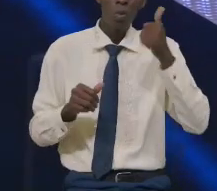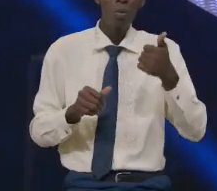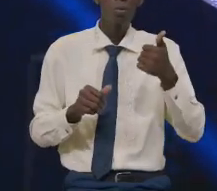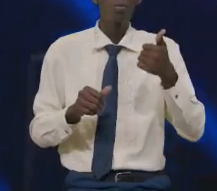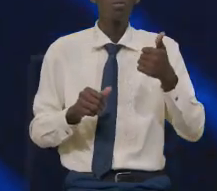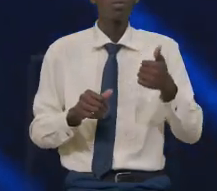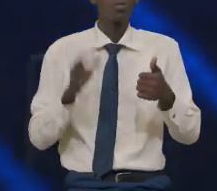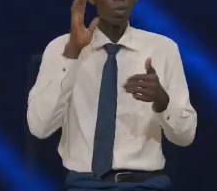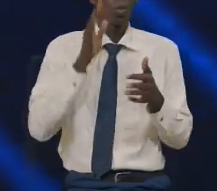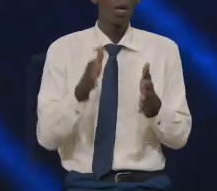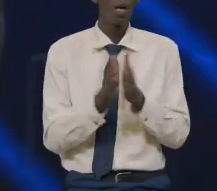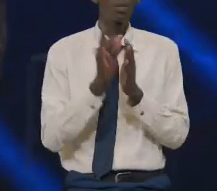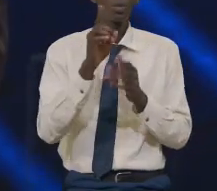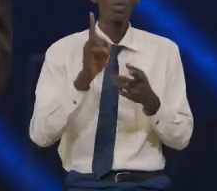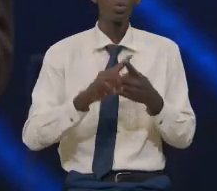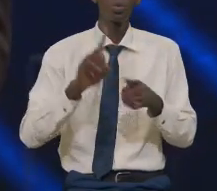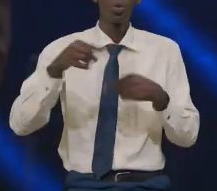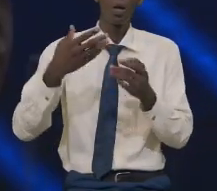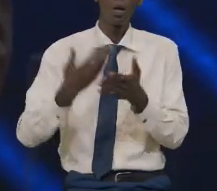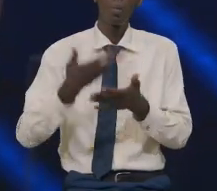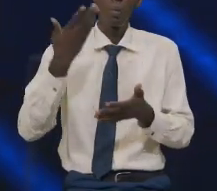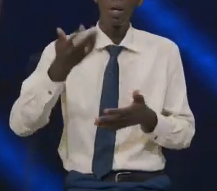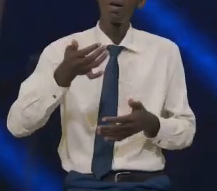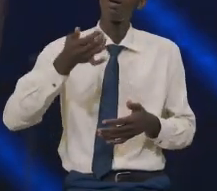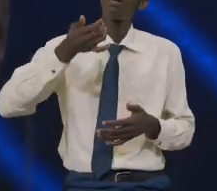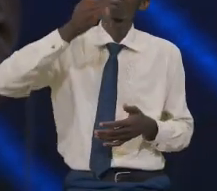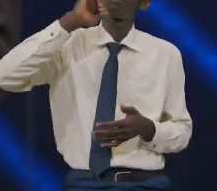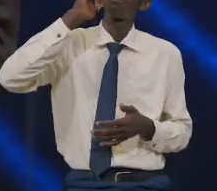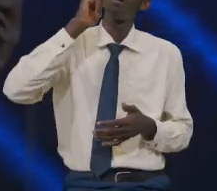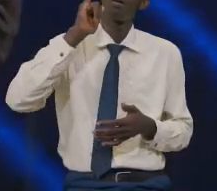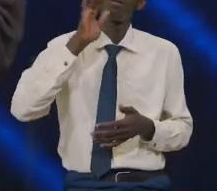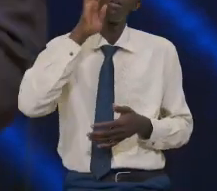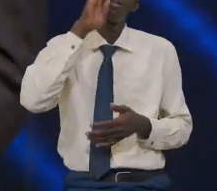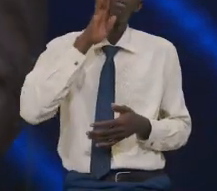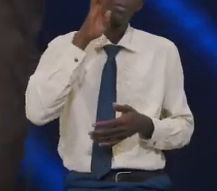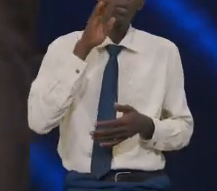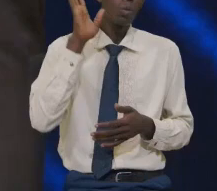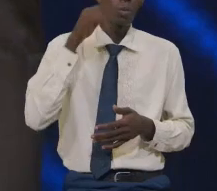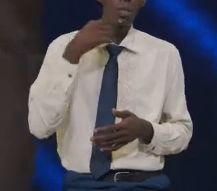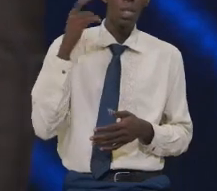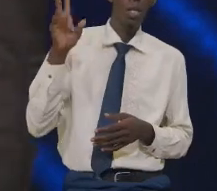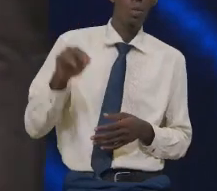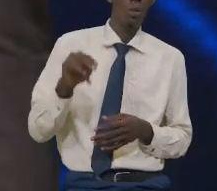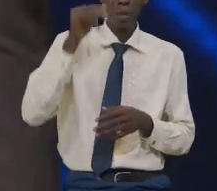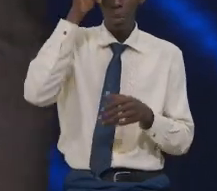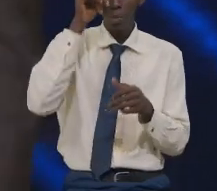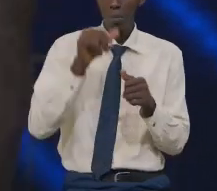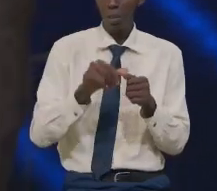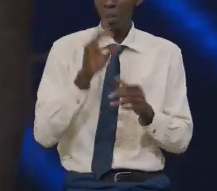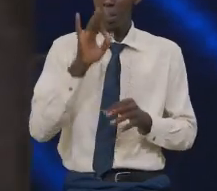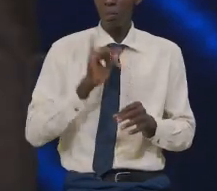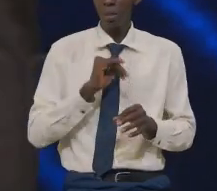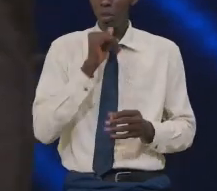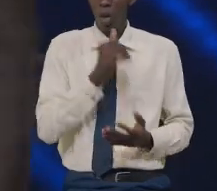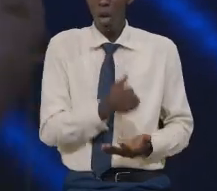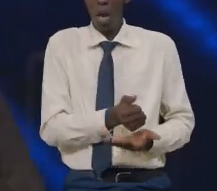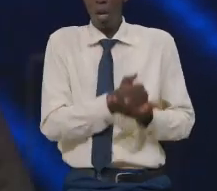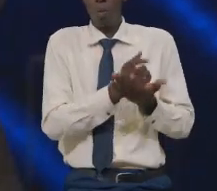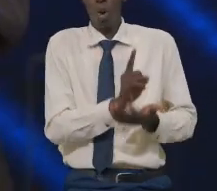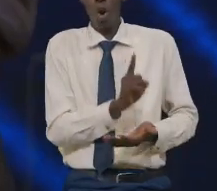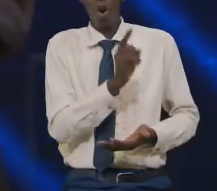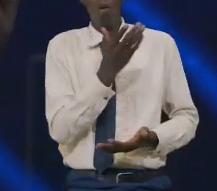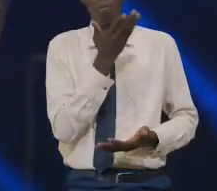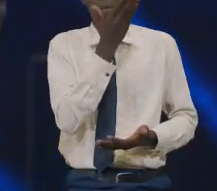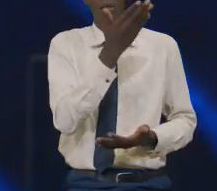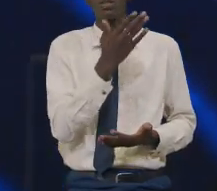you to go and buy alcohol for them. Are you going to say no? Remember that if I did not put you there, you'll not be